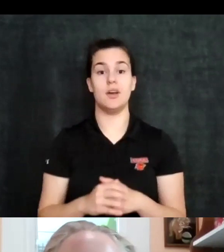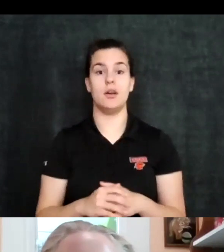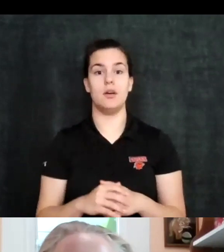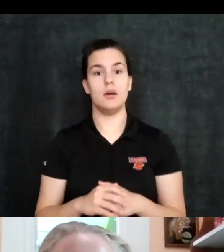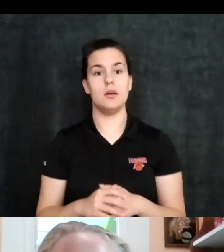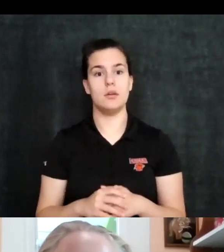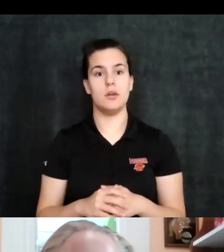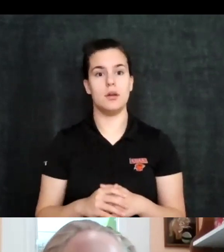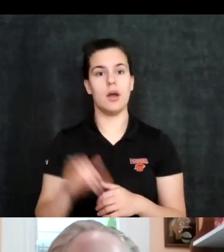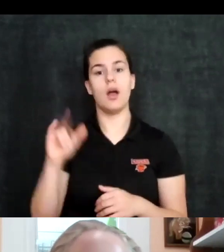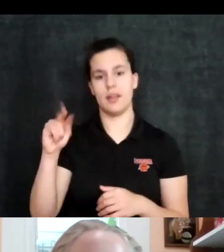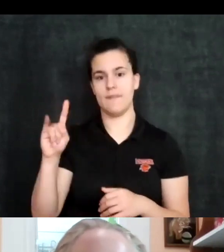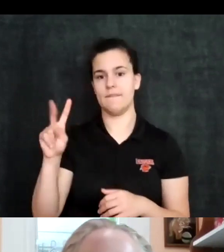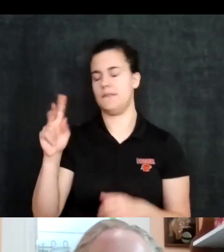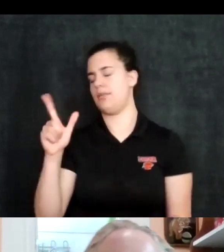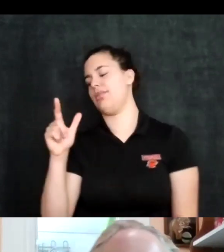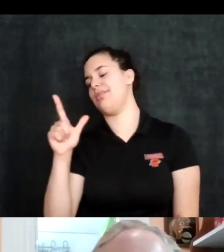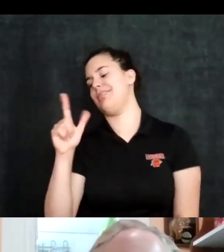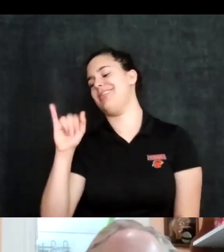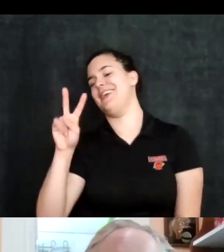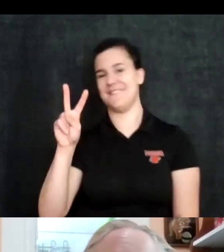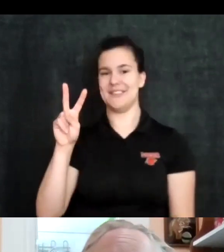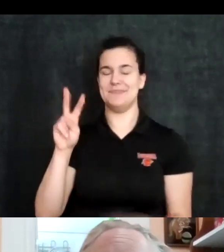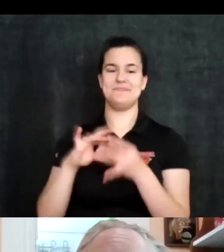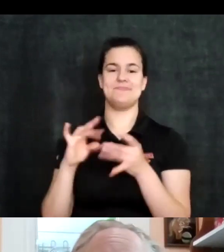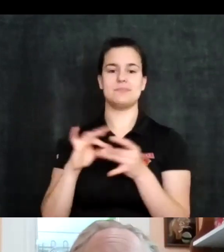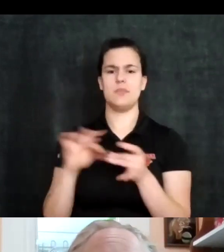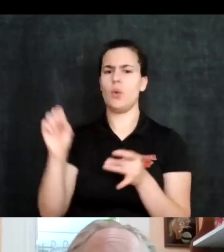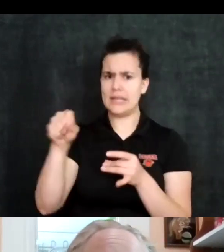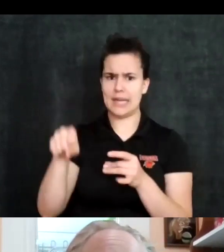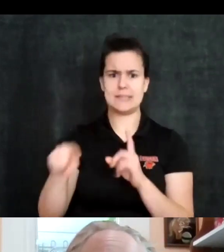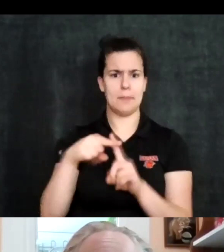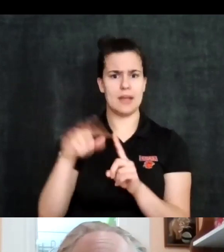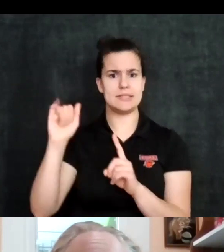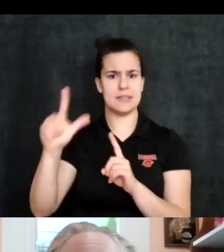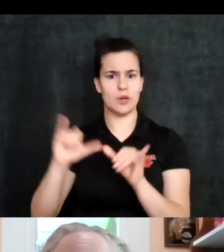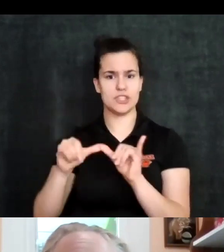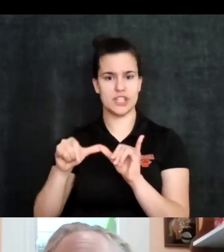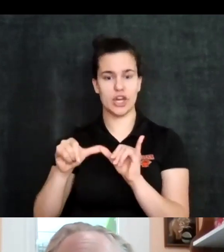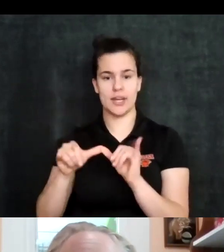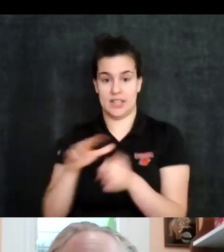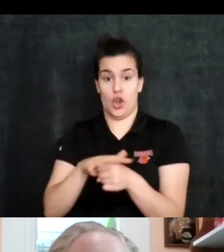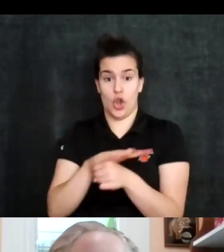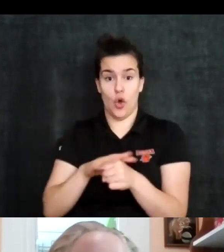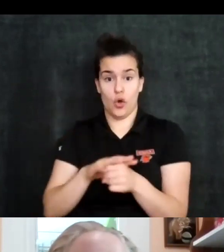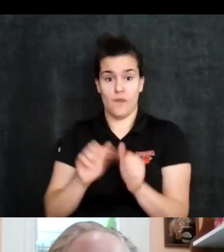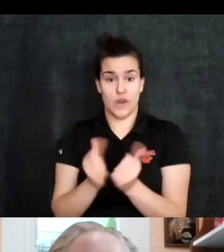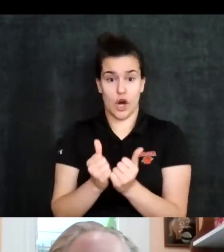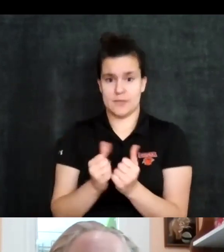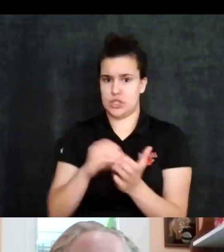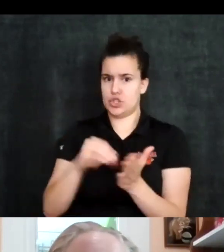little bit lucky that in addition to that, a lot of our students work part-time in the local firms, and they